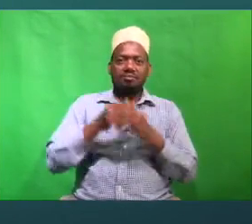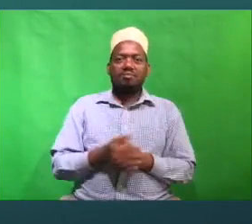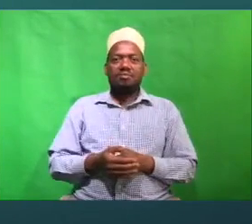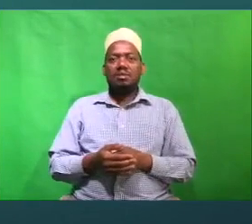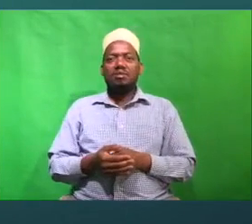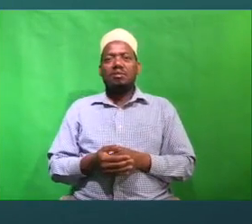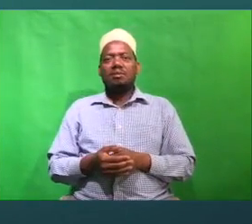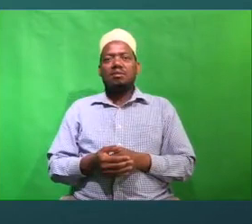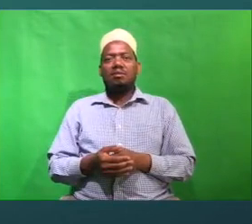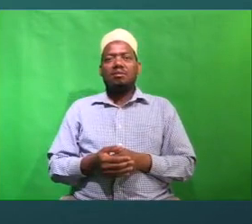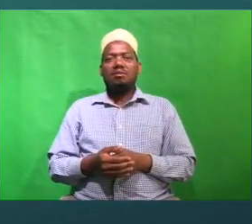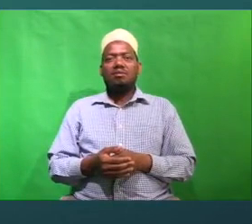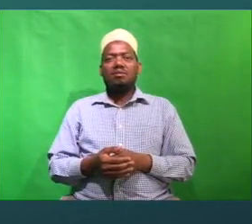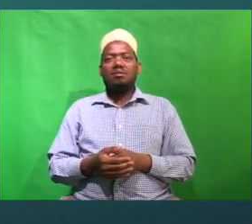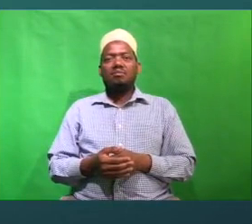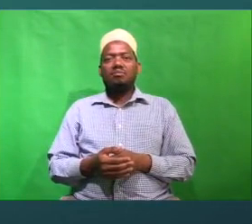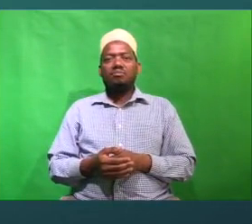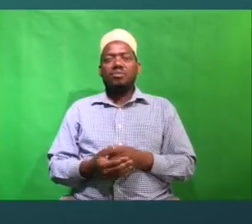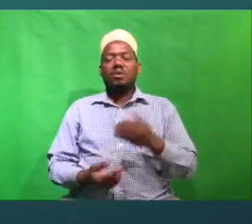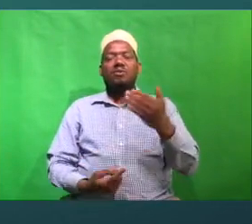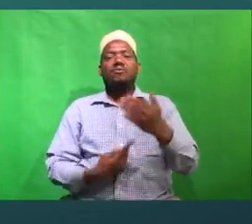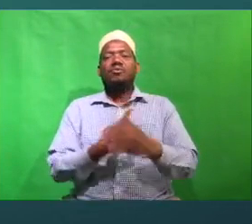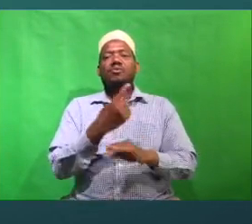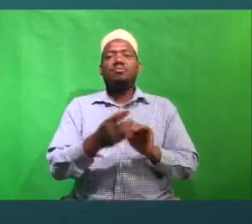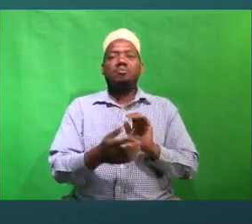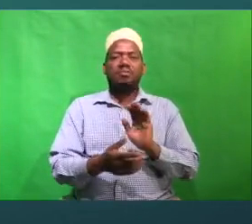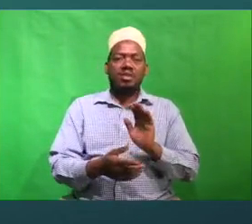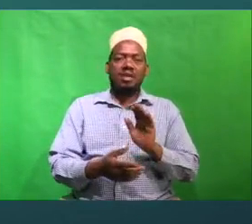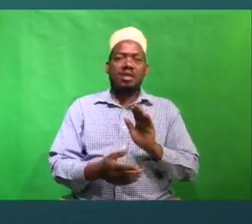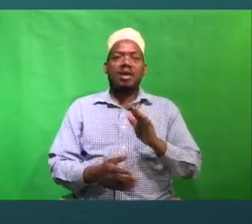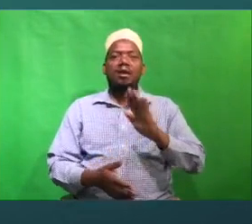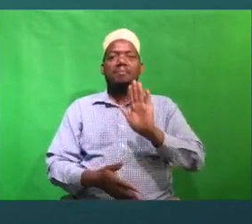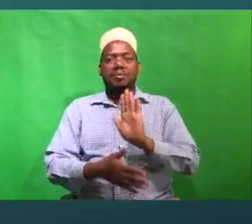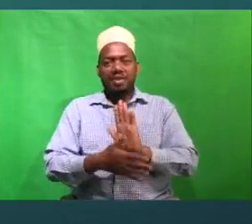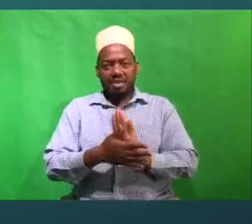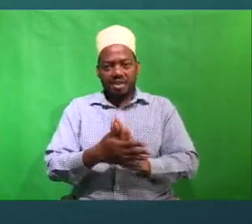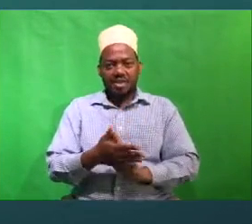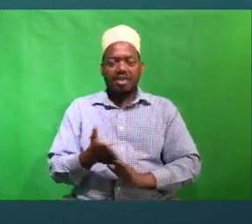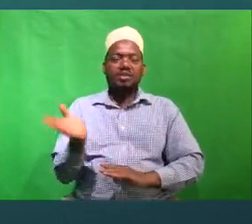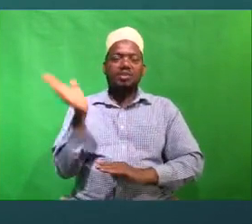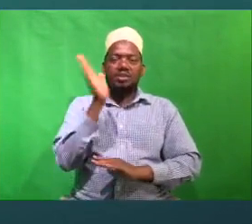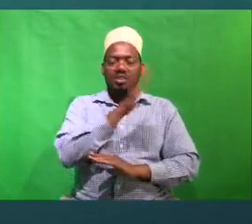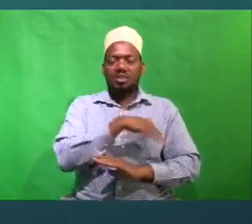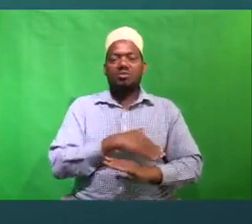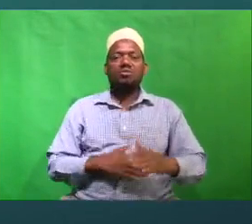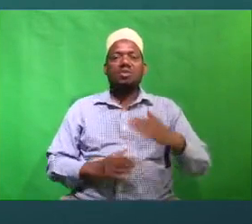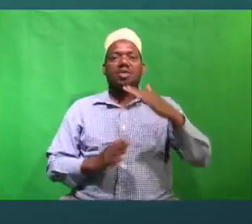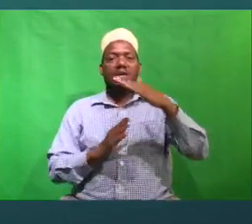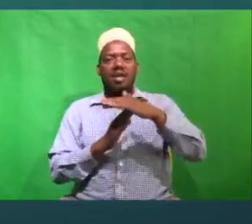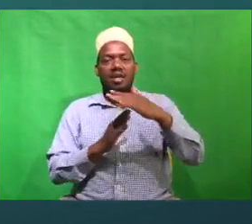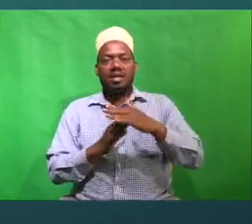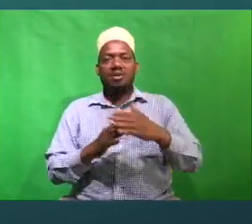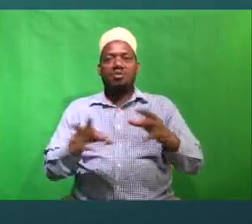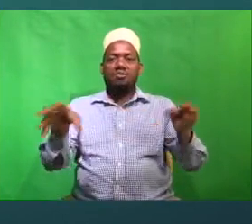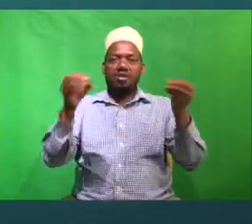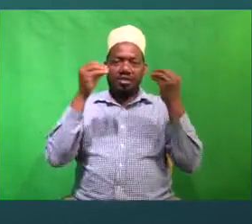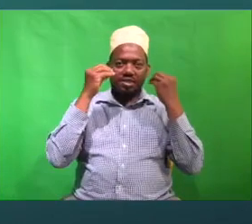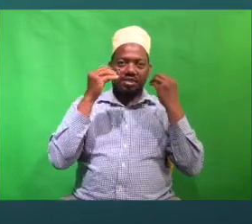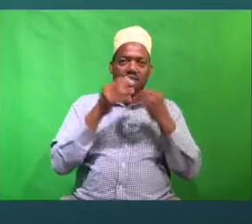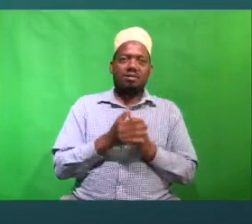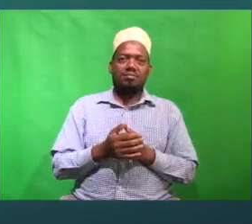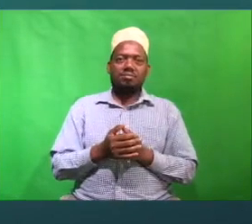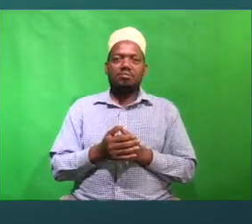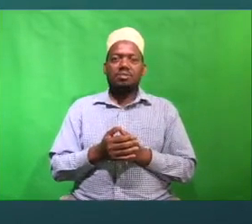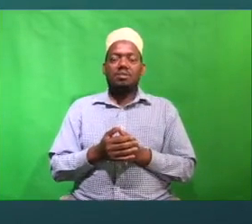From the beginning to end of our lesson. And you enjoy our lesson. You get some